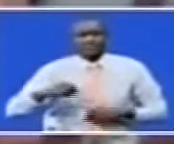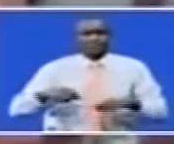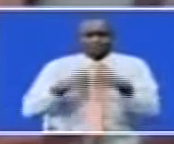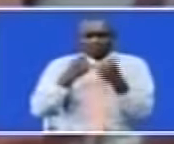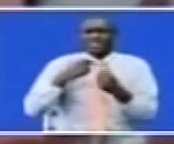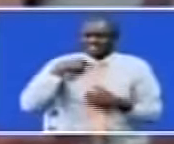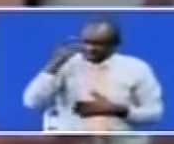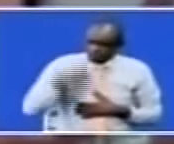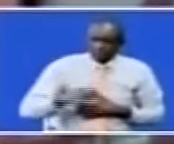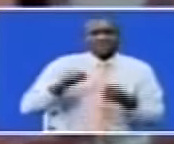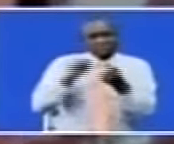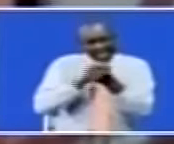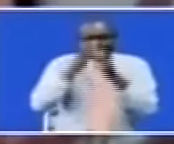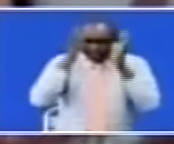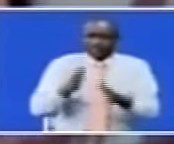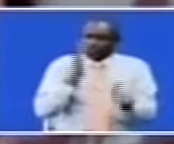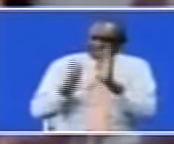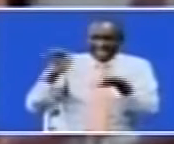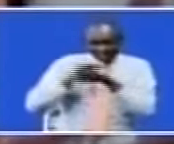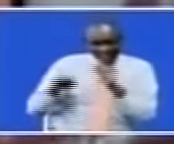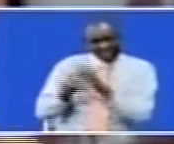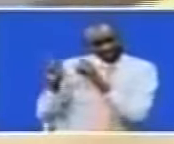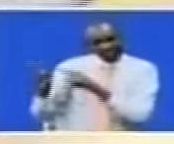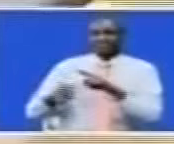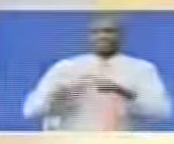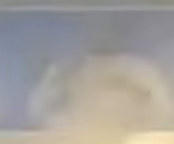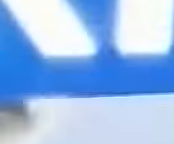authorities confirm Friday terror mastermind has been killed.